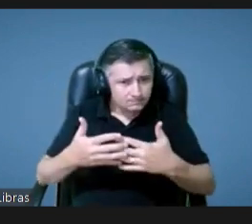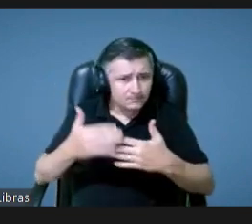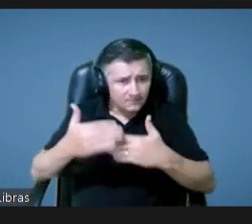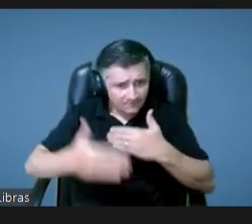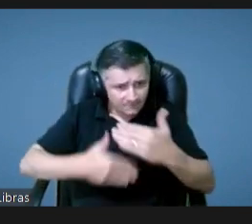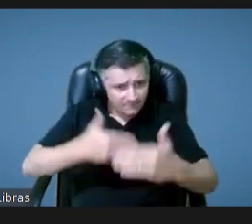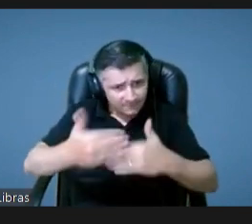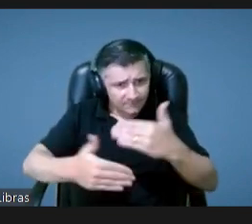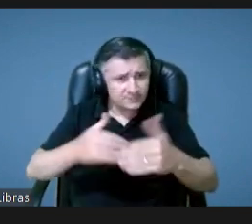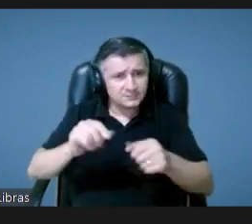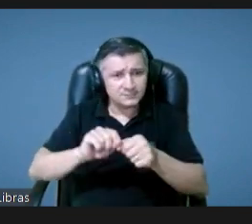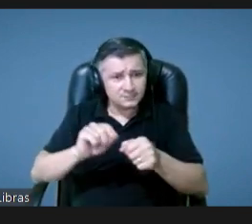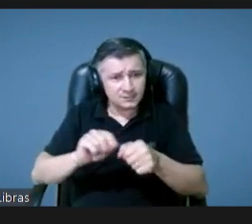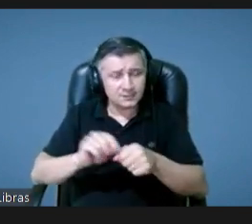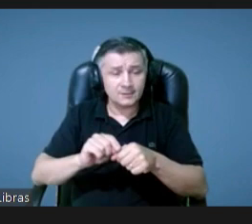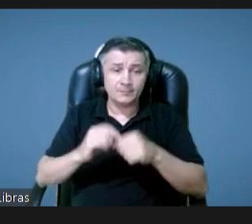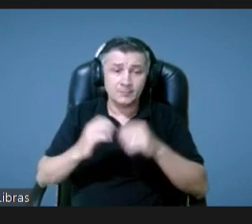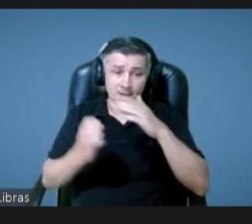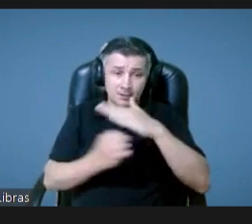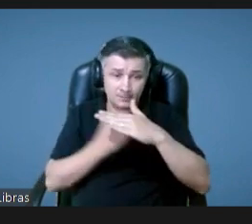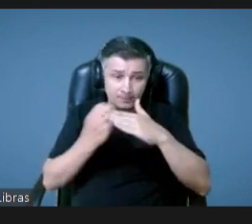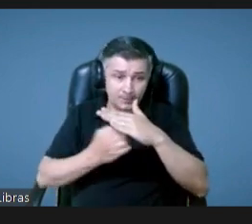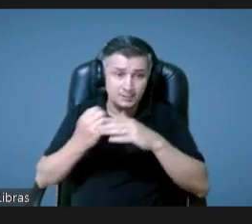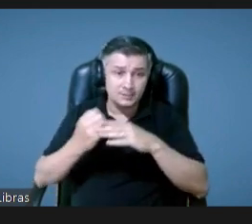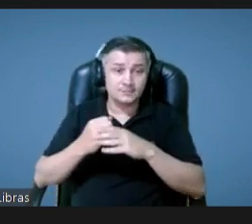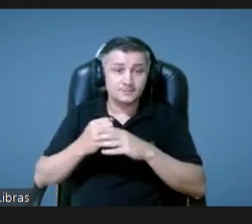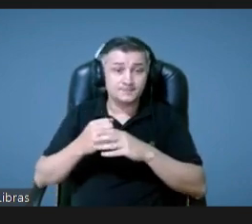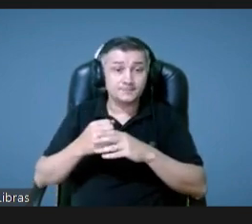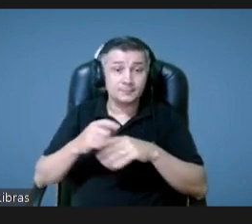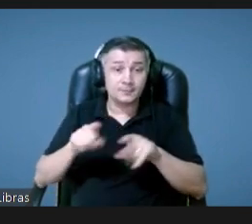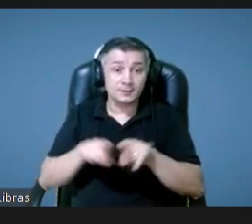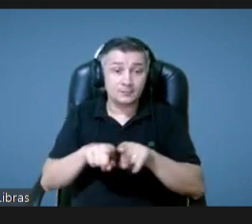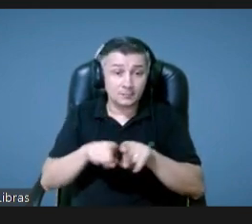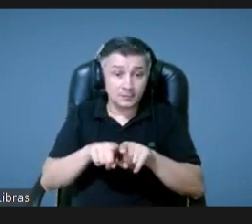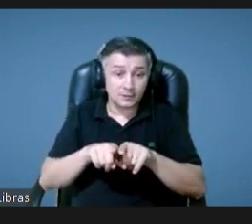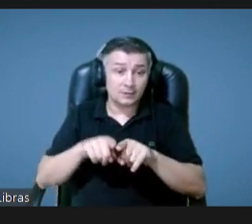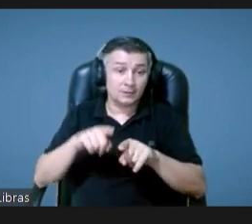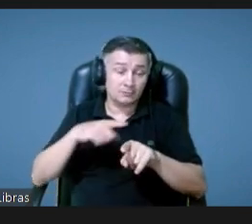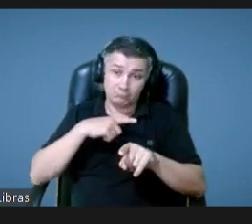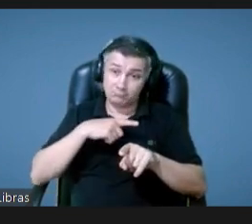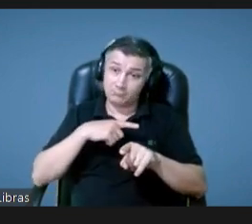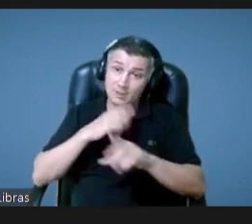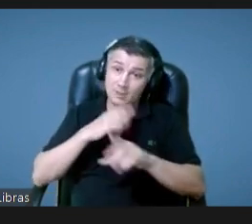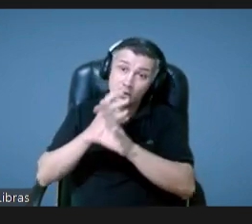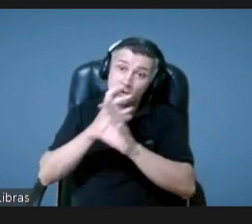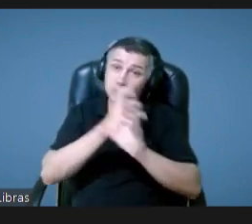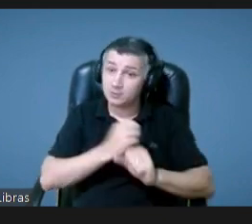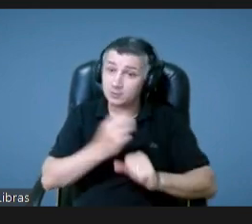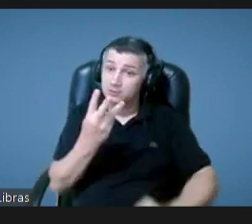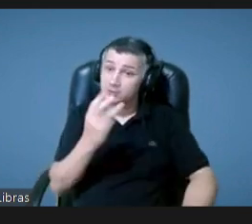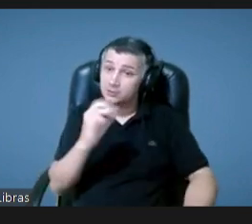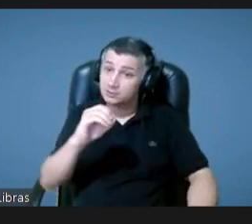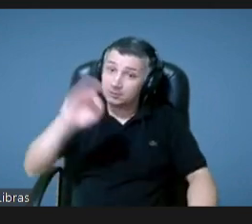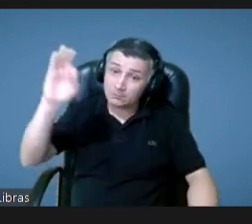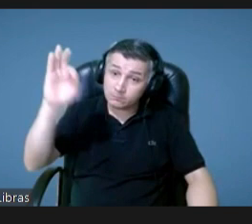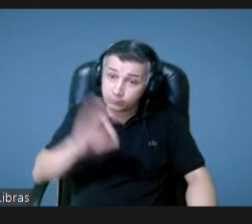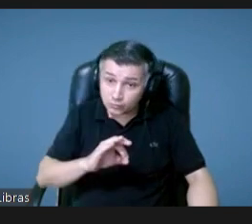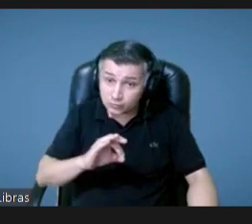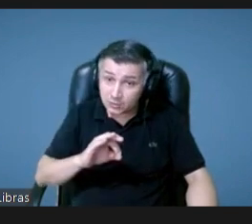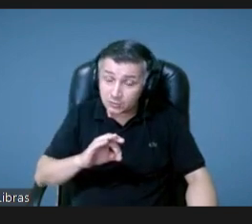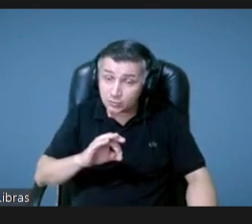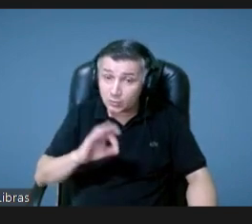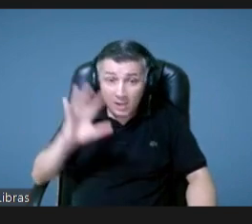with what we have been trying to do as a company. In terms of gross revenue, this is what we see,